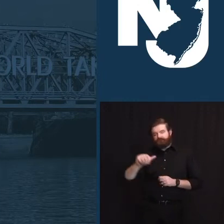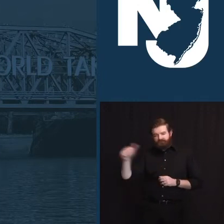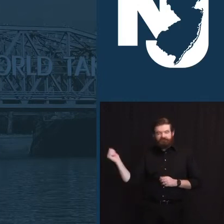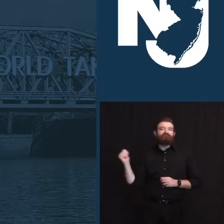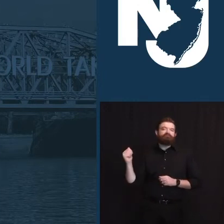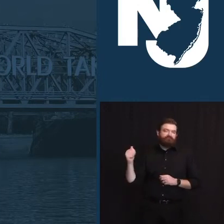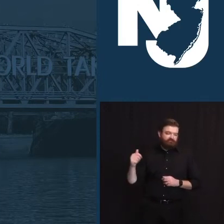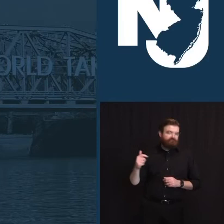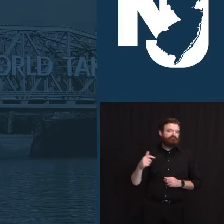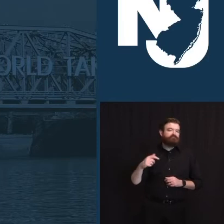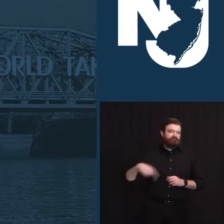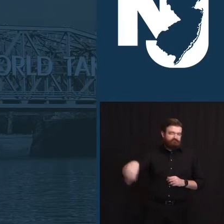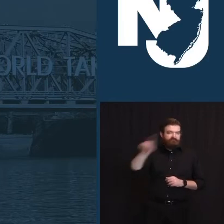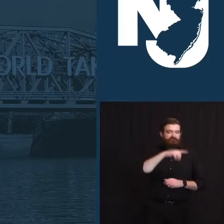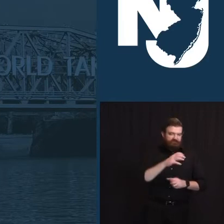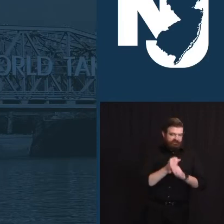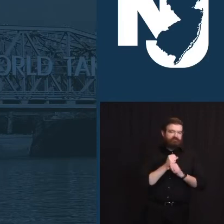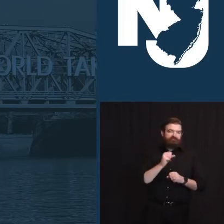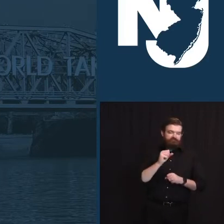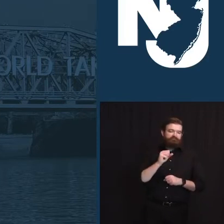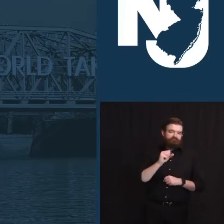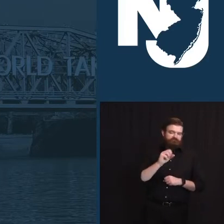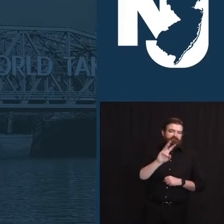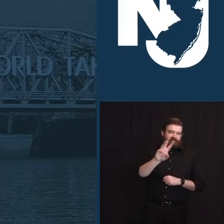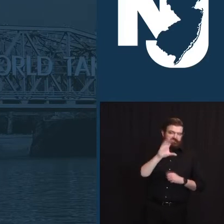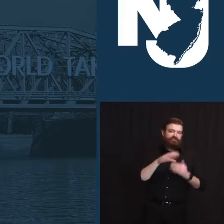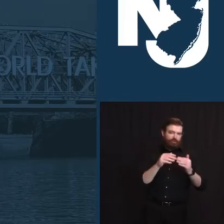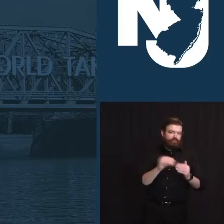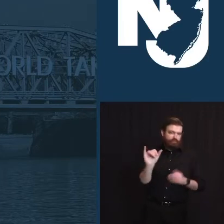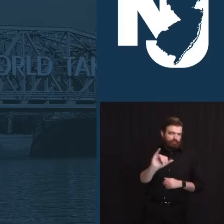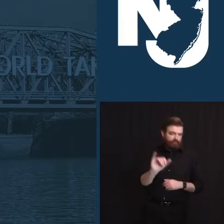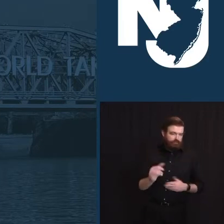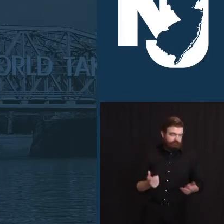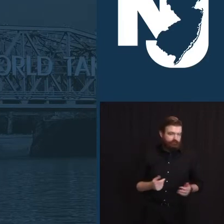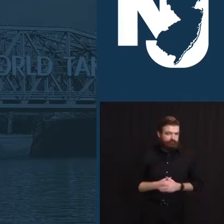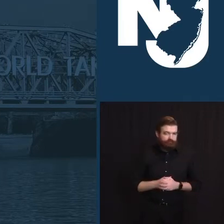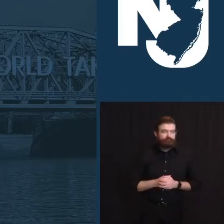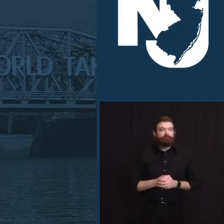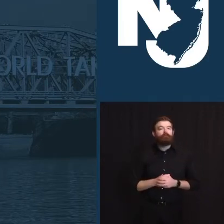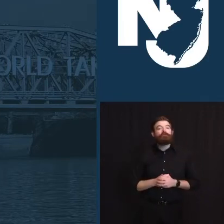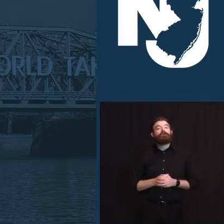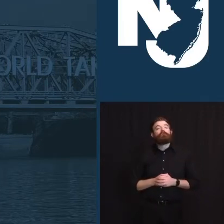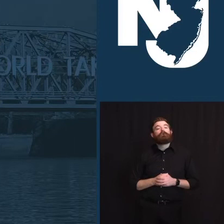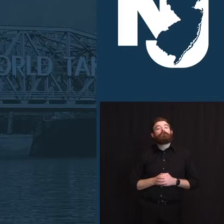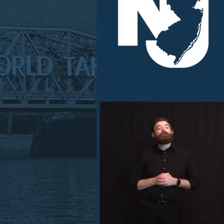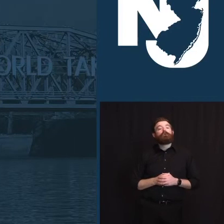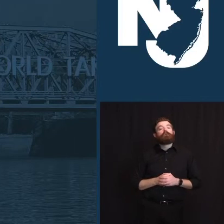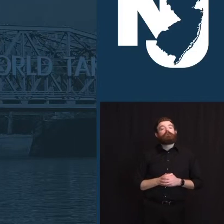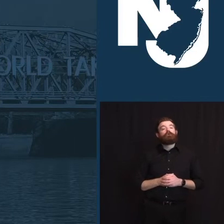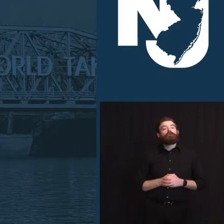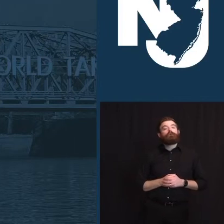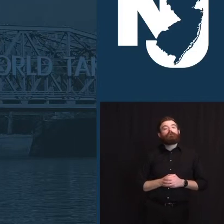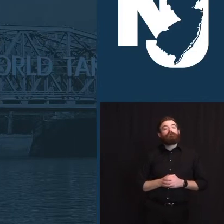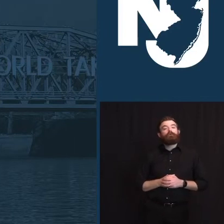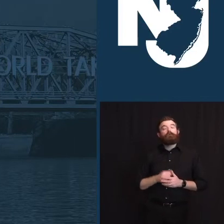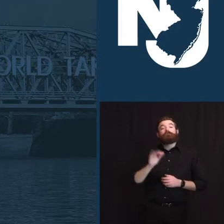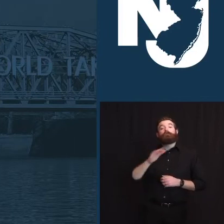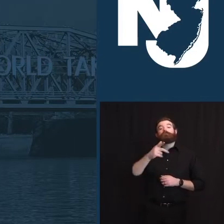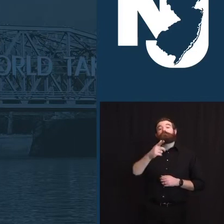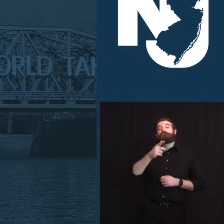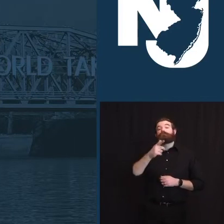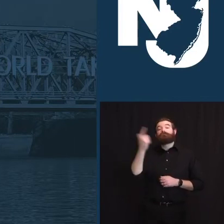sum. From now on, the process will be completed weekly. So to Commissioner Rob Sarangelo and his team at the Department of